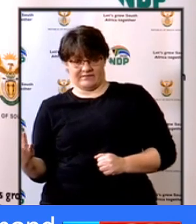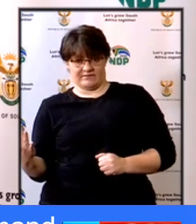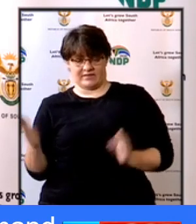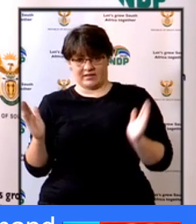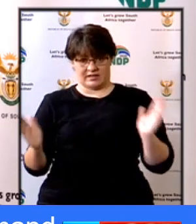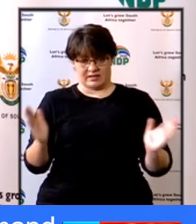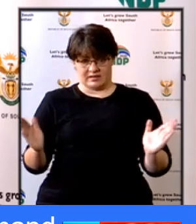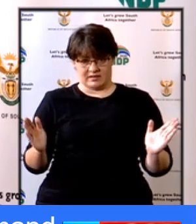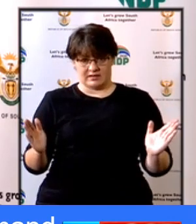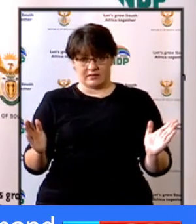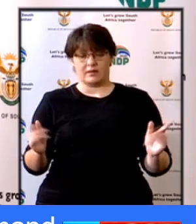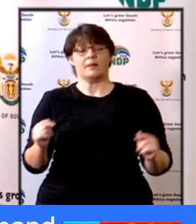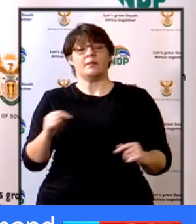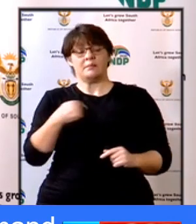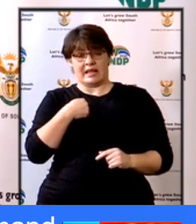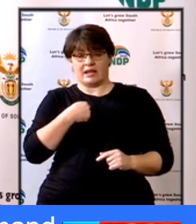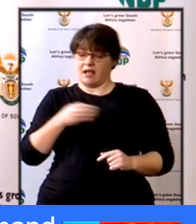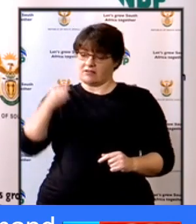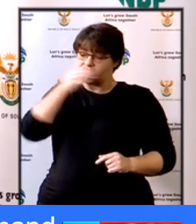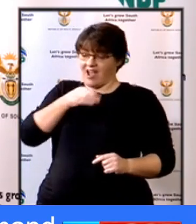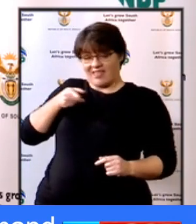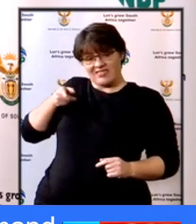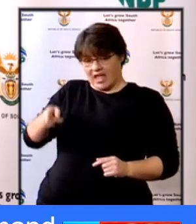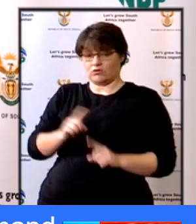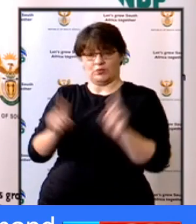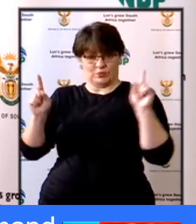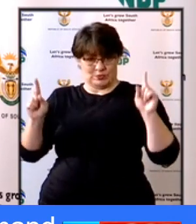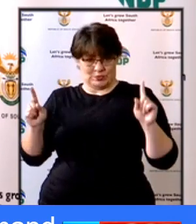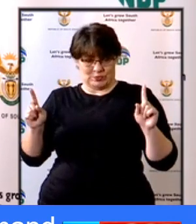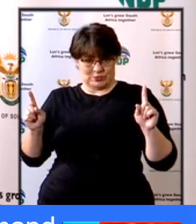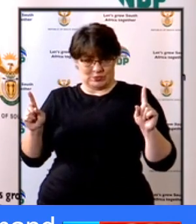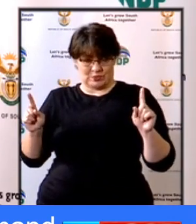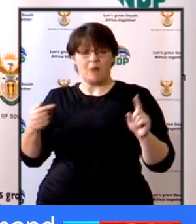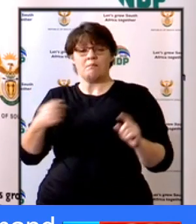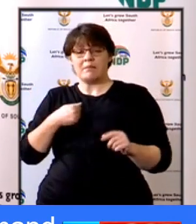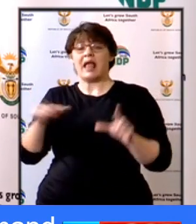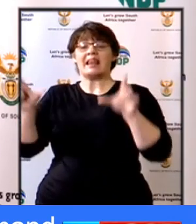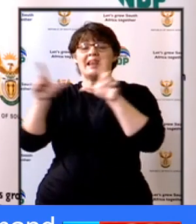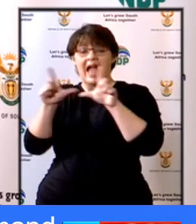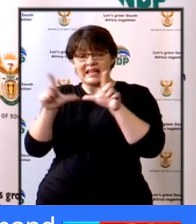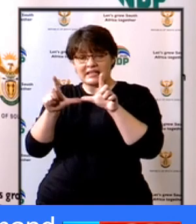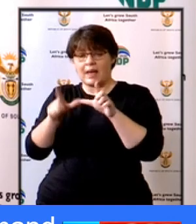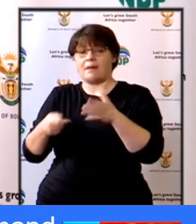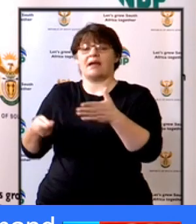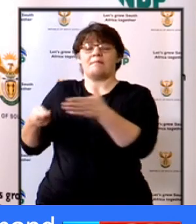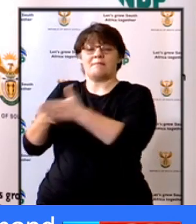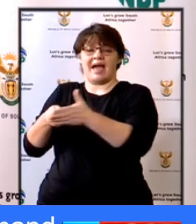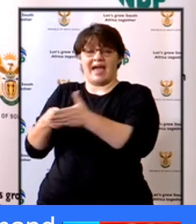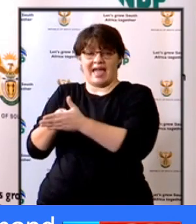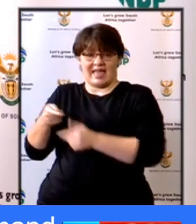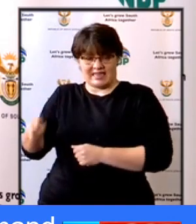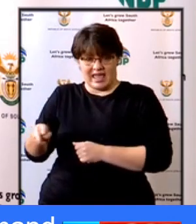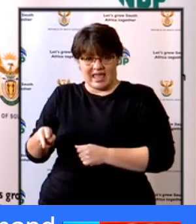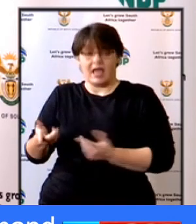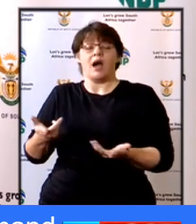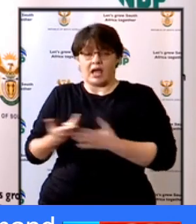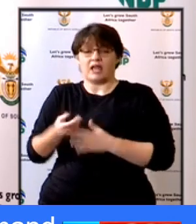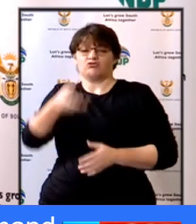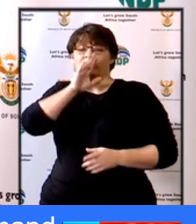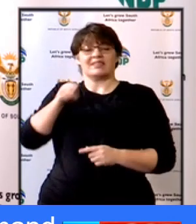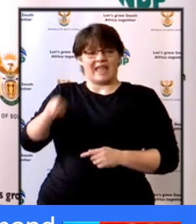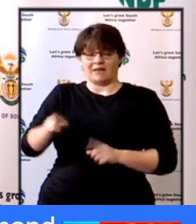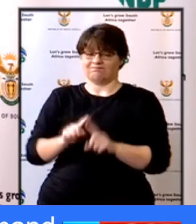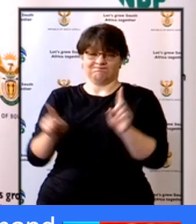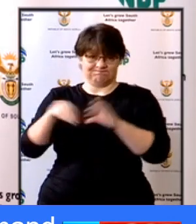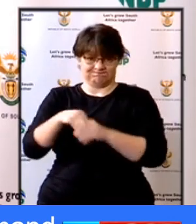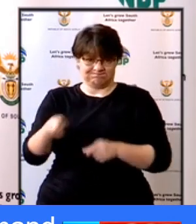called on-consumption licenses. In other words, a license where you can consume alcohol on-premises, as